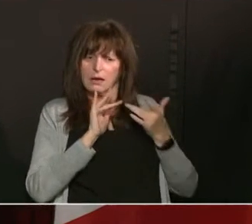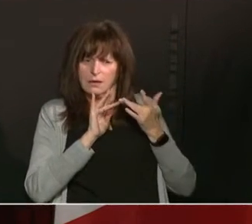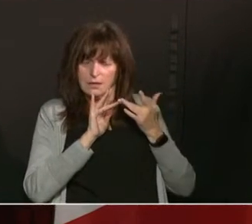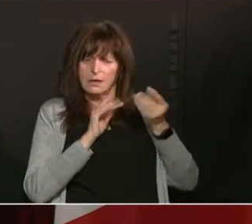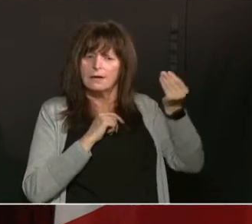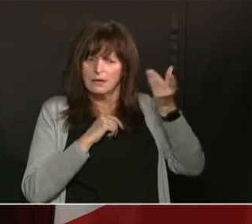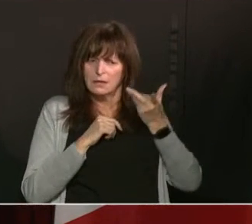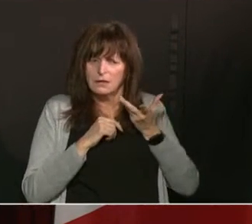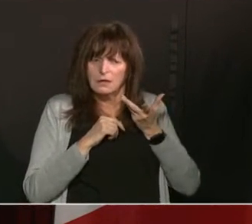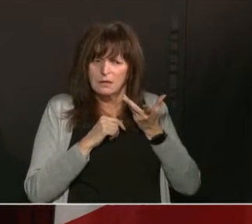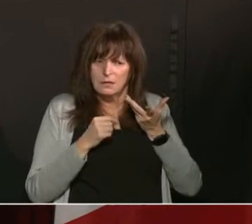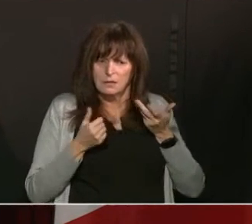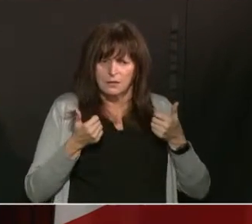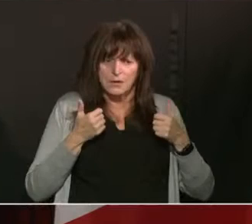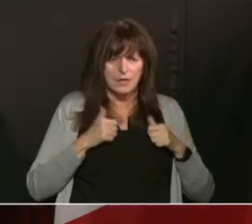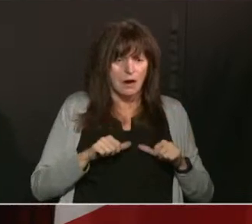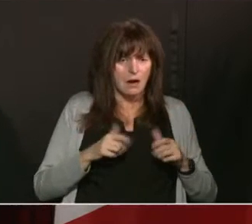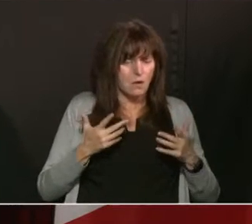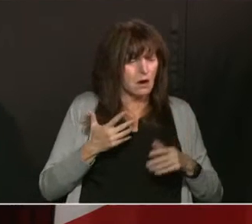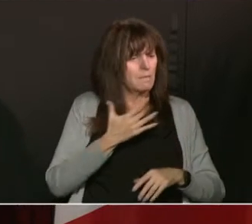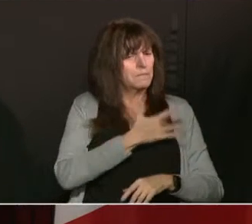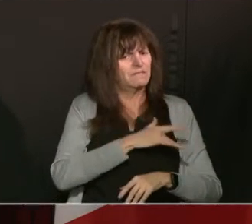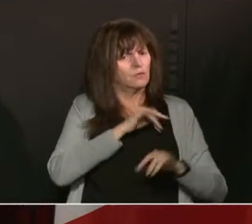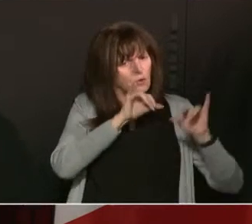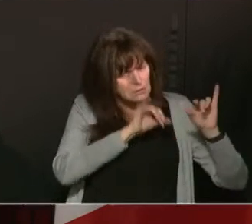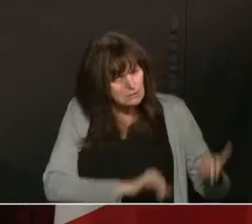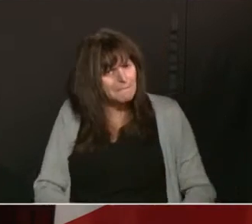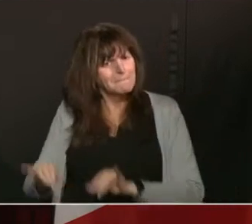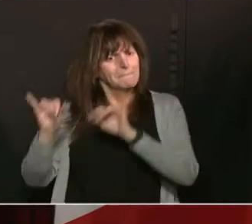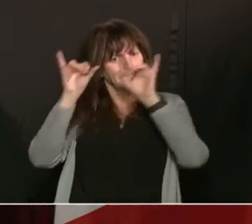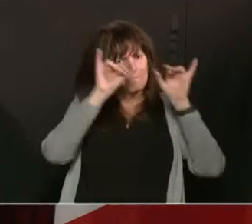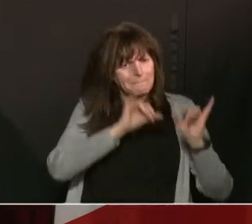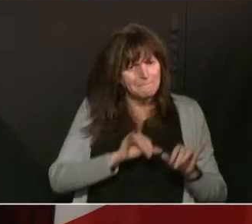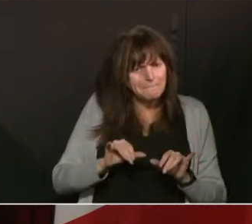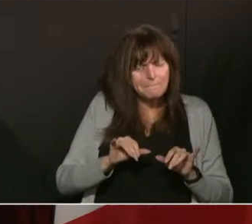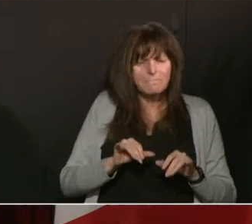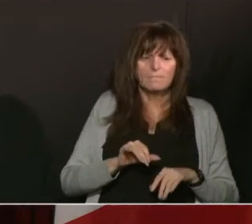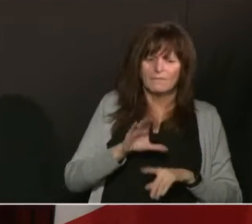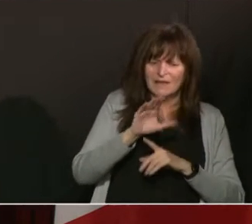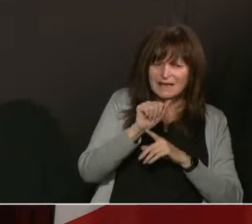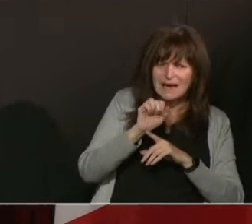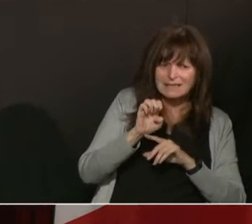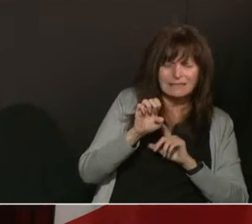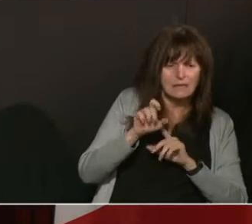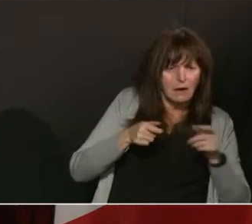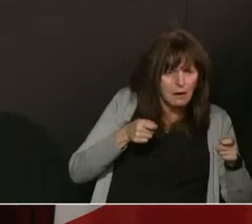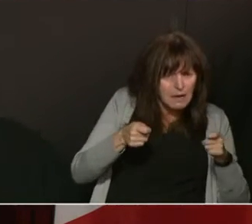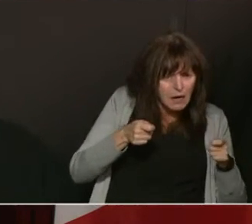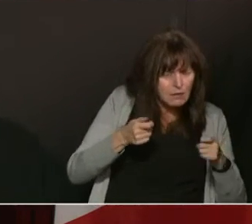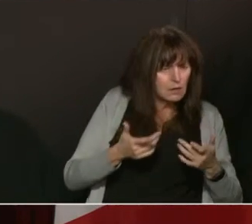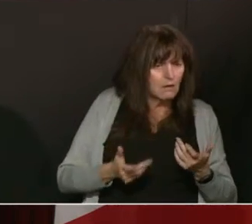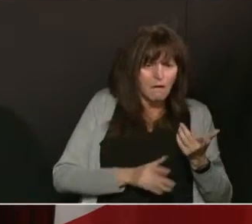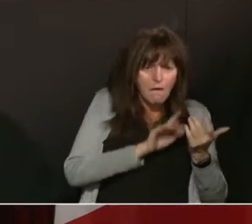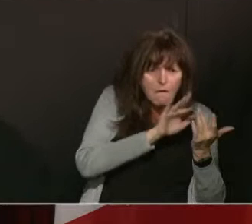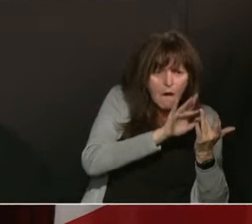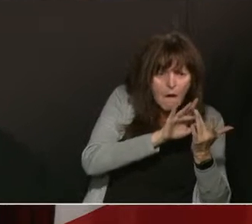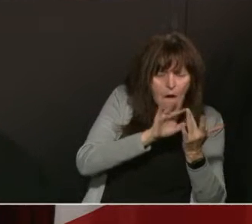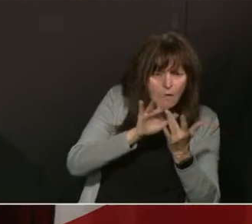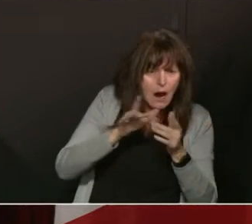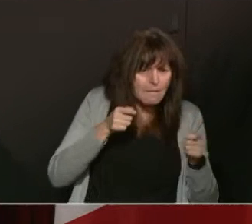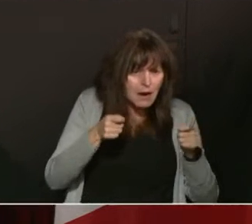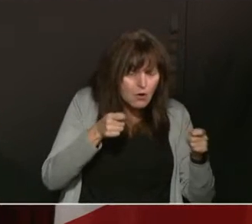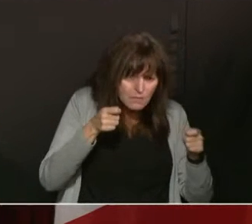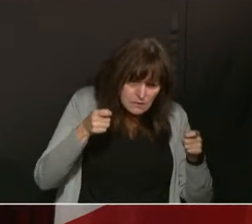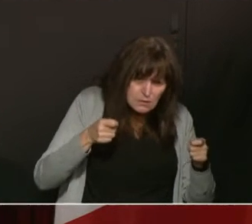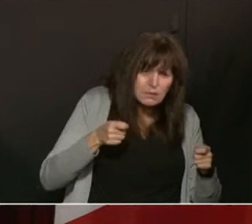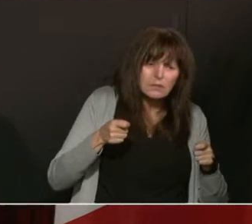and hopefully, together with case and contact management, we'll have further advice to our health units in the coming days. Or if you can give us